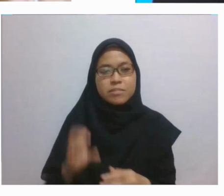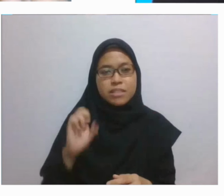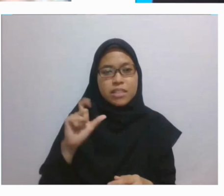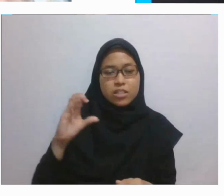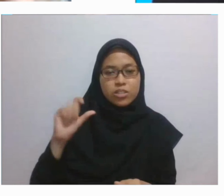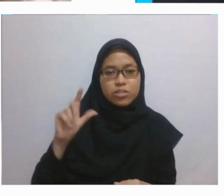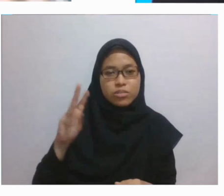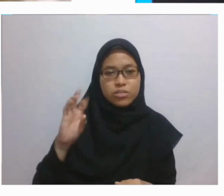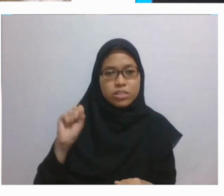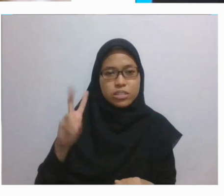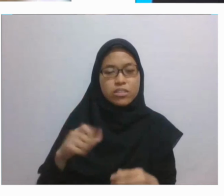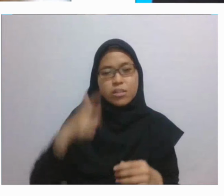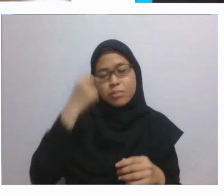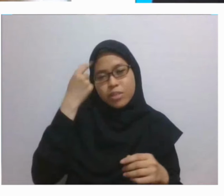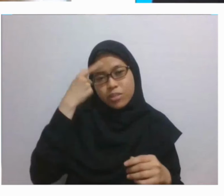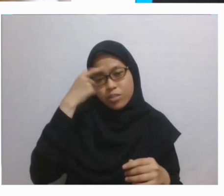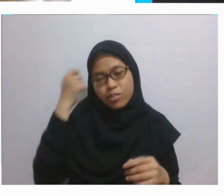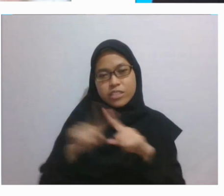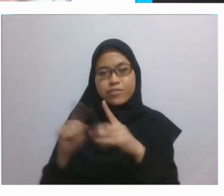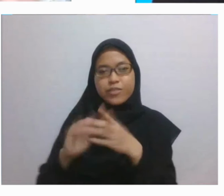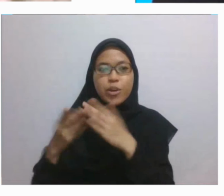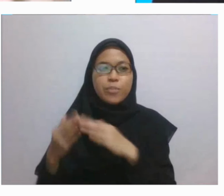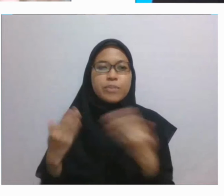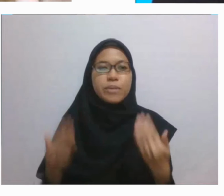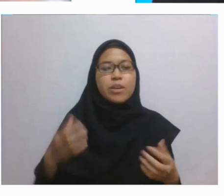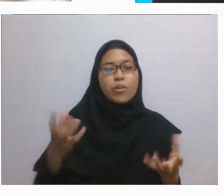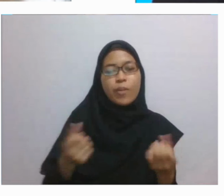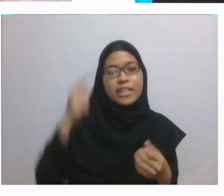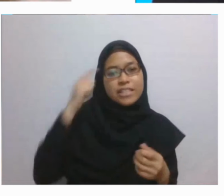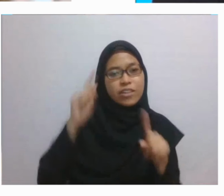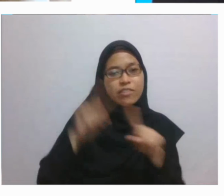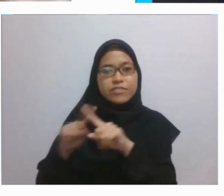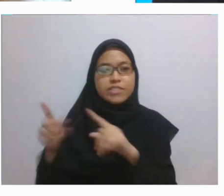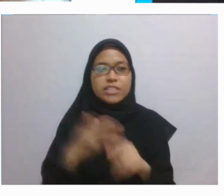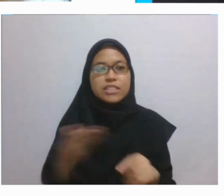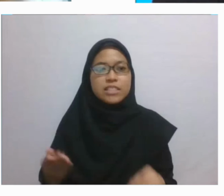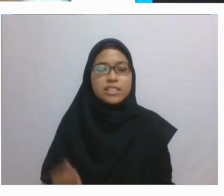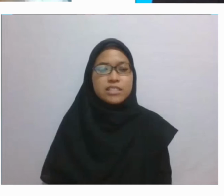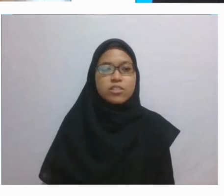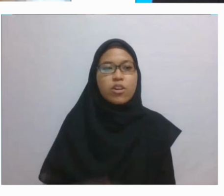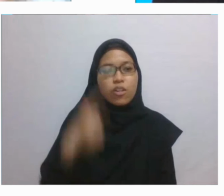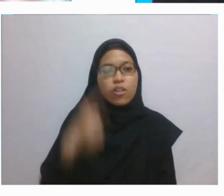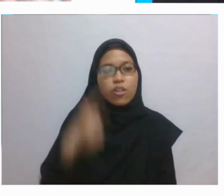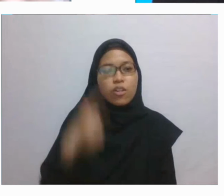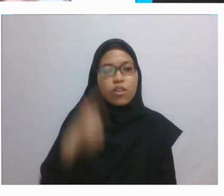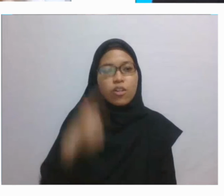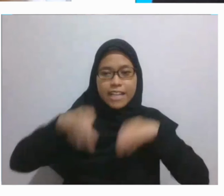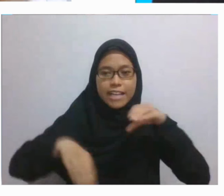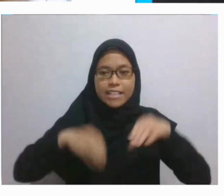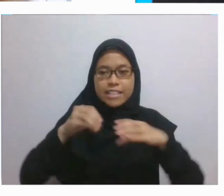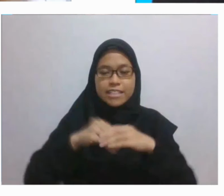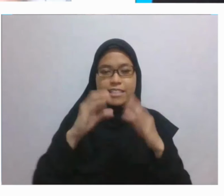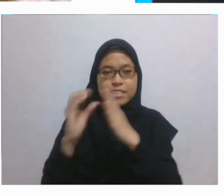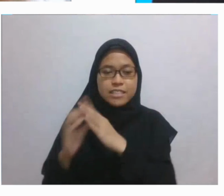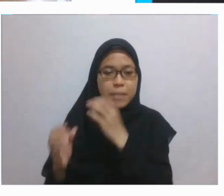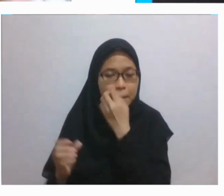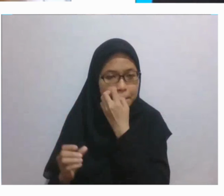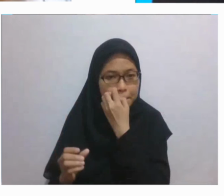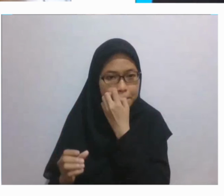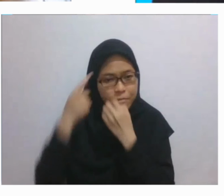different communities will want and think of different things. So when it comes to cycling in the city, for me, that's got to be a